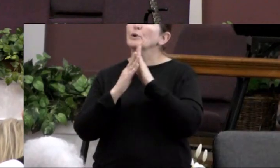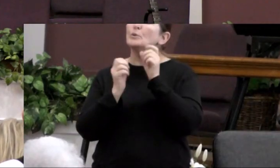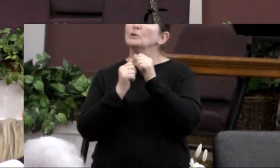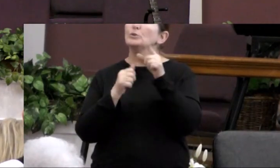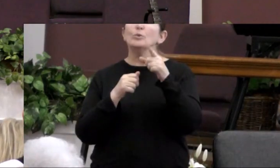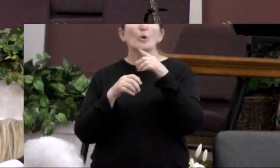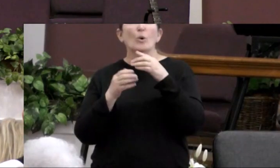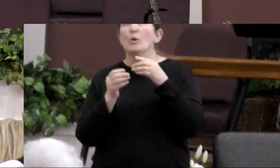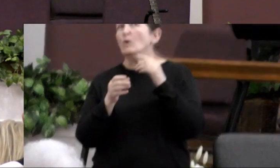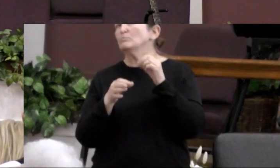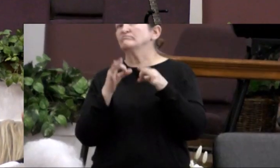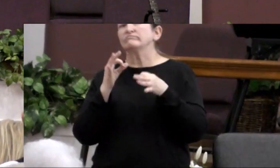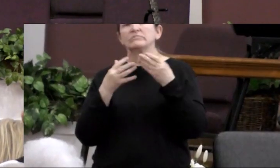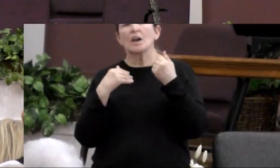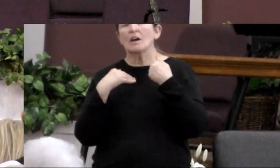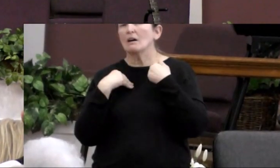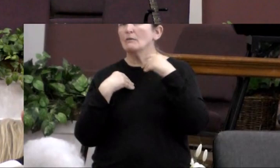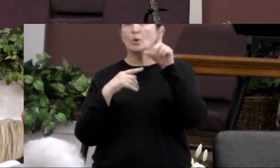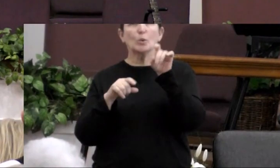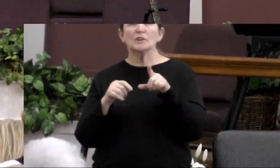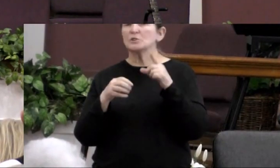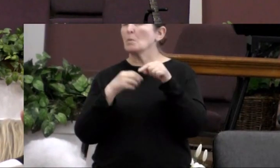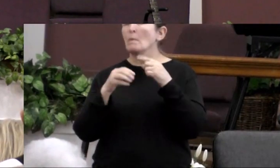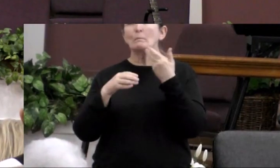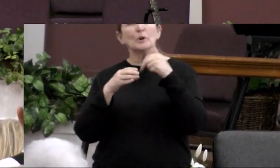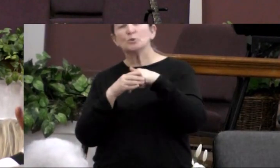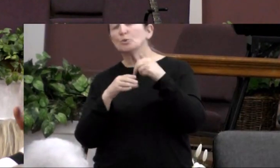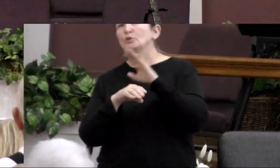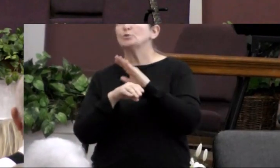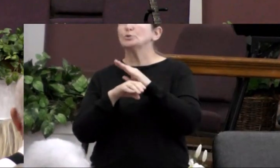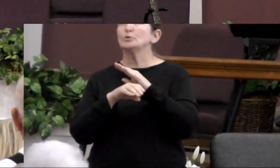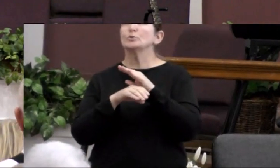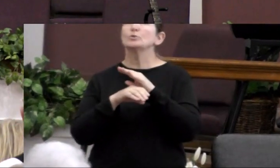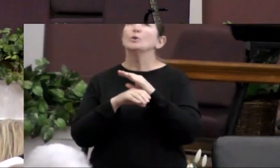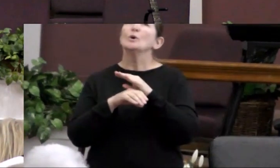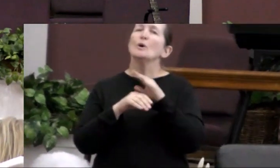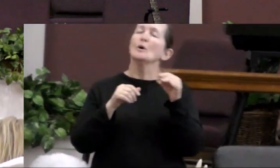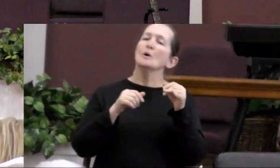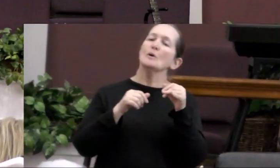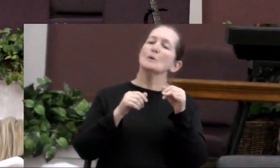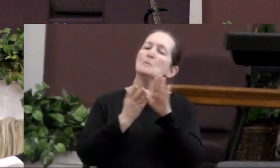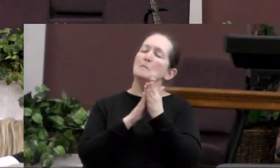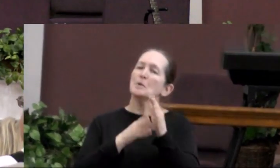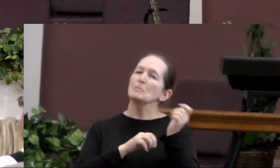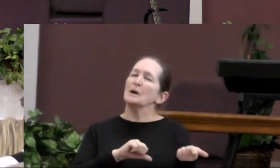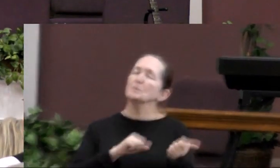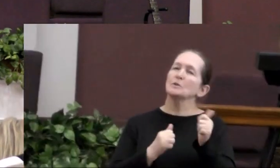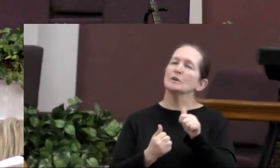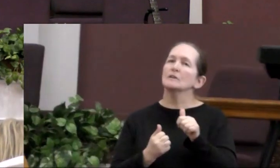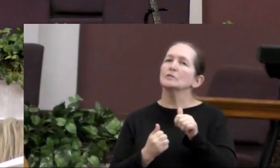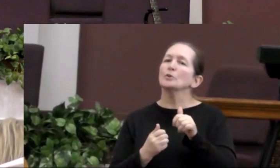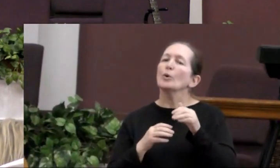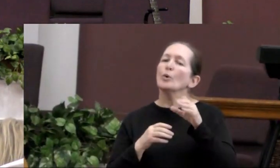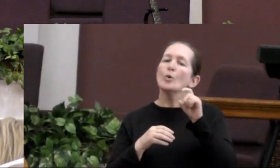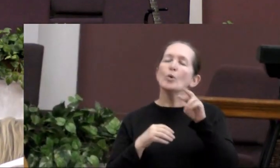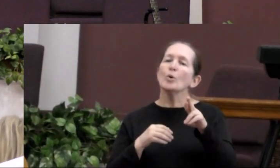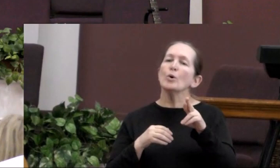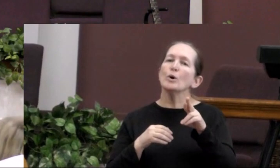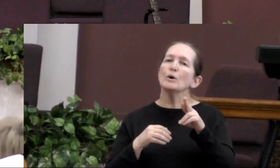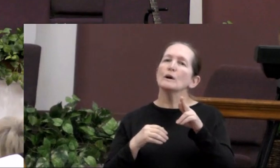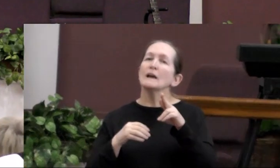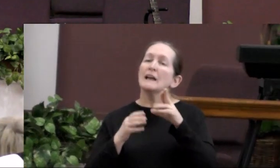this church, about following in believer's baptism, or about receiving Jesus as your Lord and Savior, we are here for that